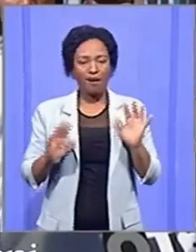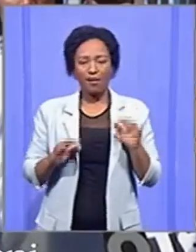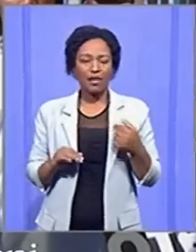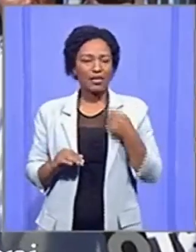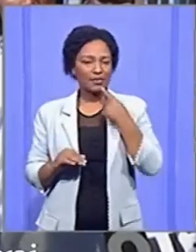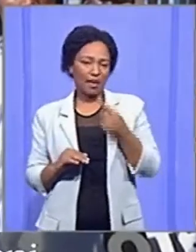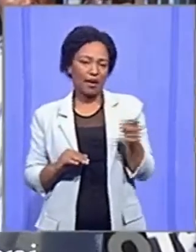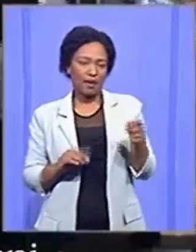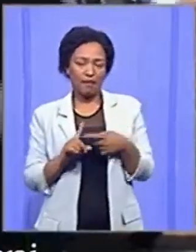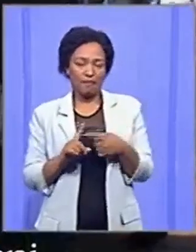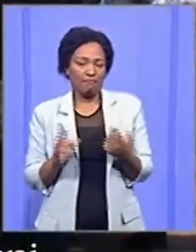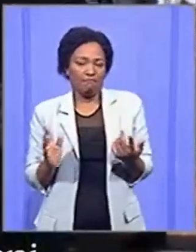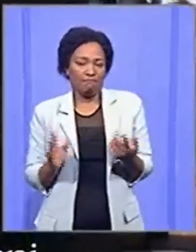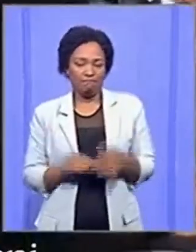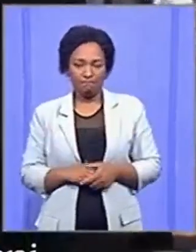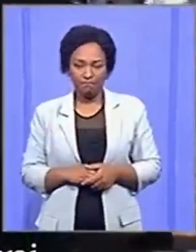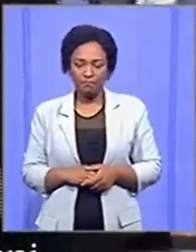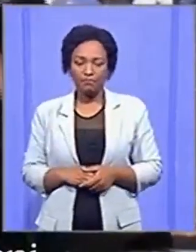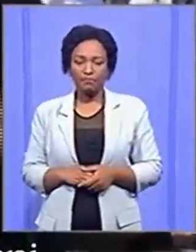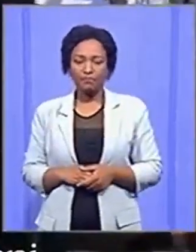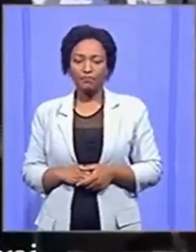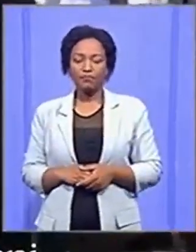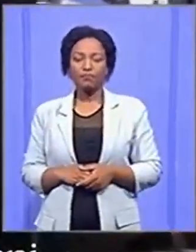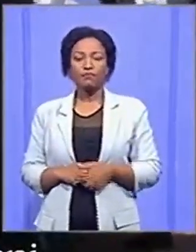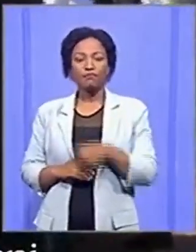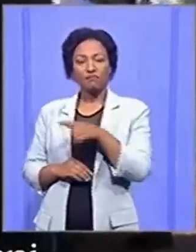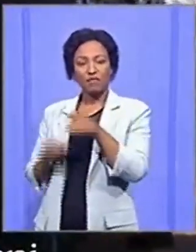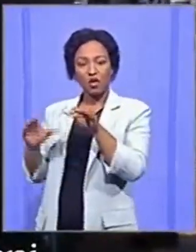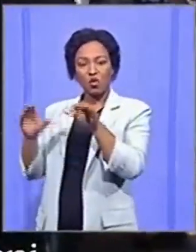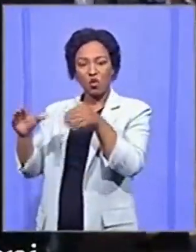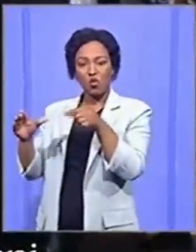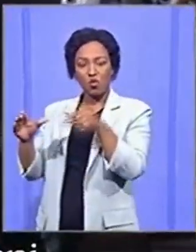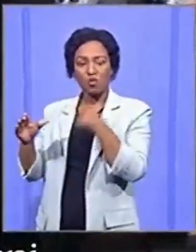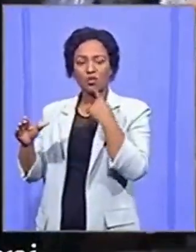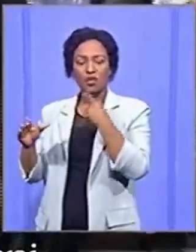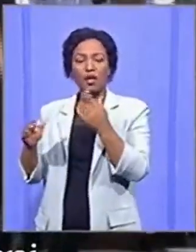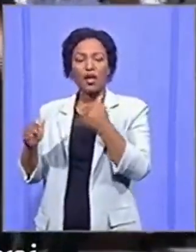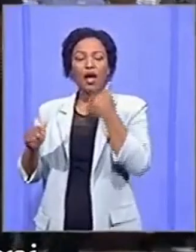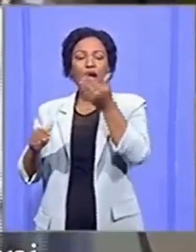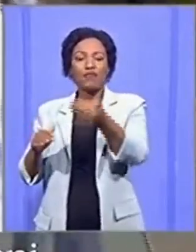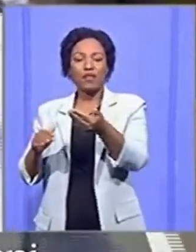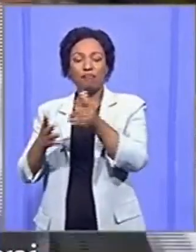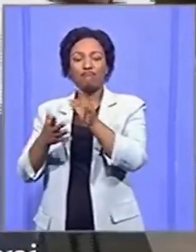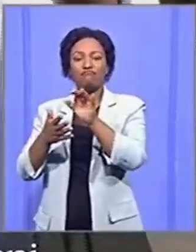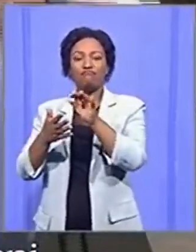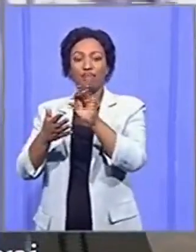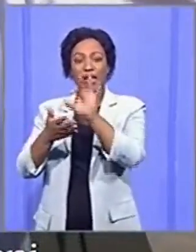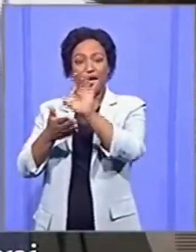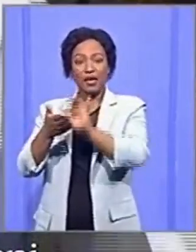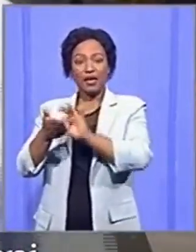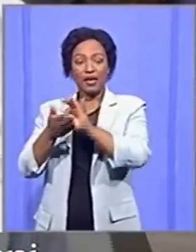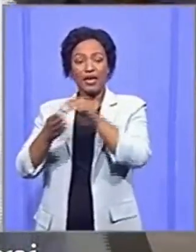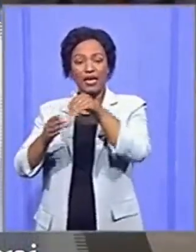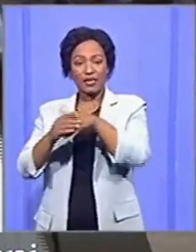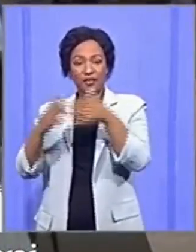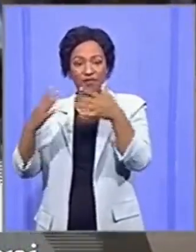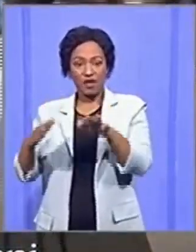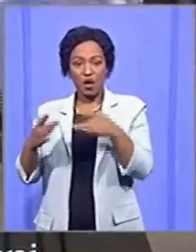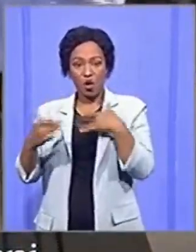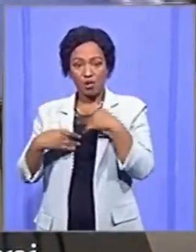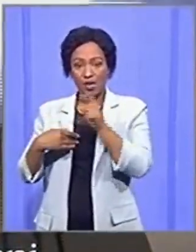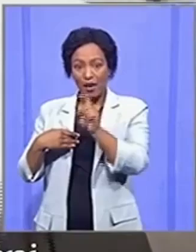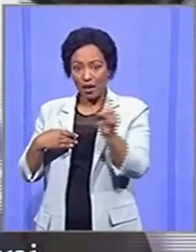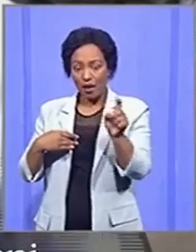issues of the people seriously. Lekoko la re le tlile go boa morago ga ditlhopho mme dintlha tseo di tlhagisitsweng di botlhokwa mme di tlhokwa